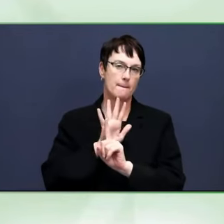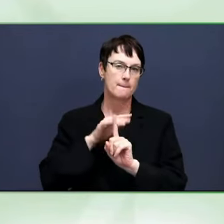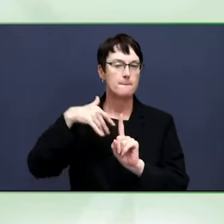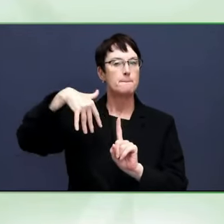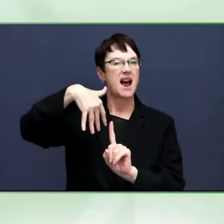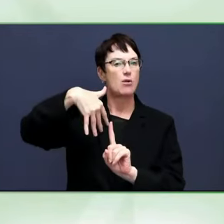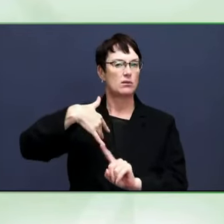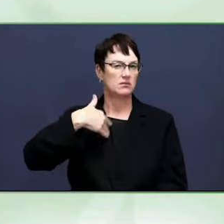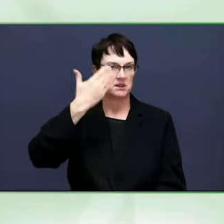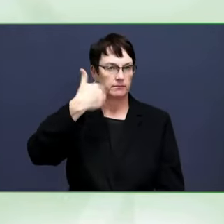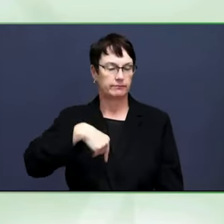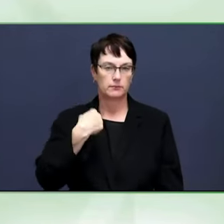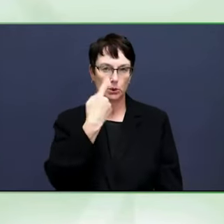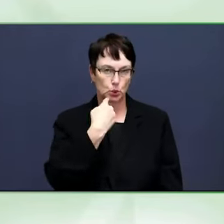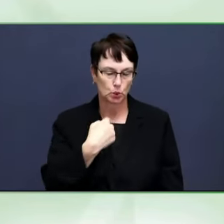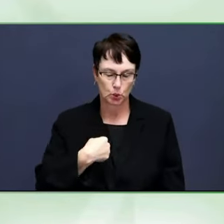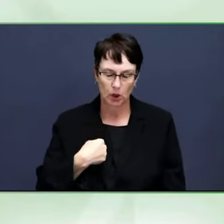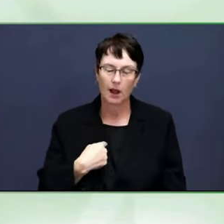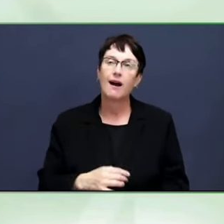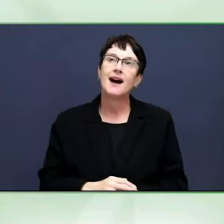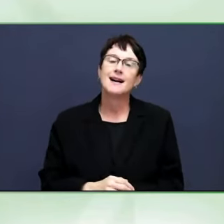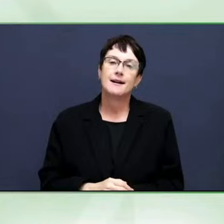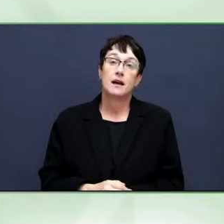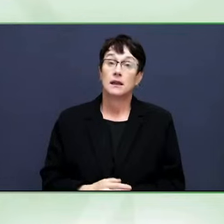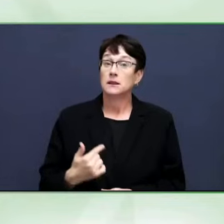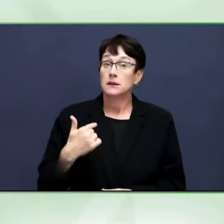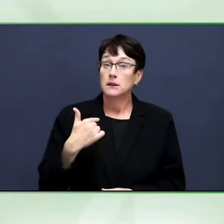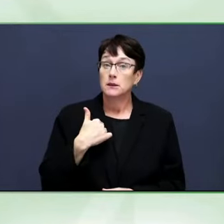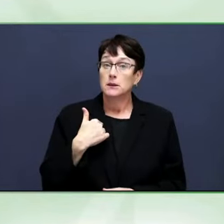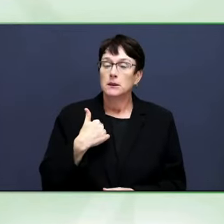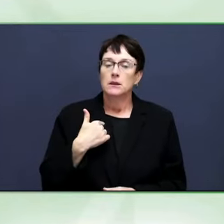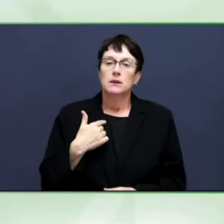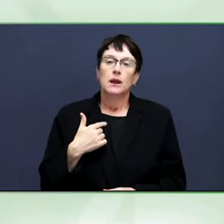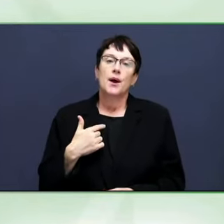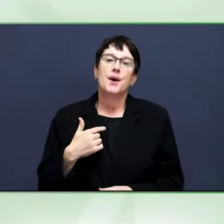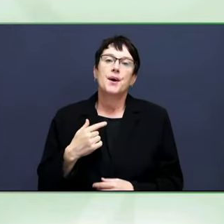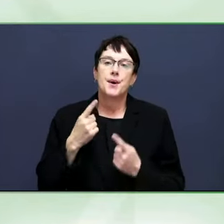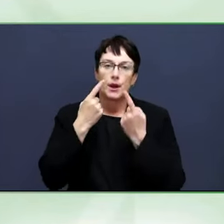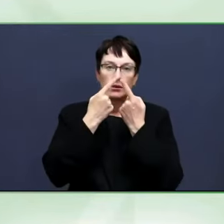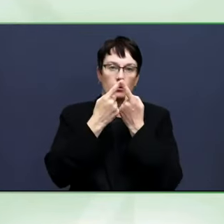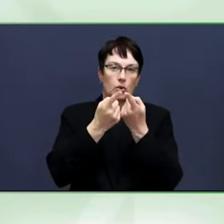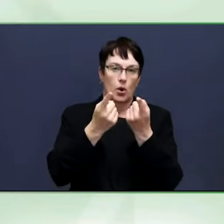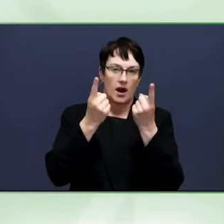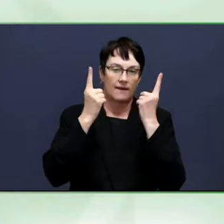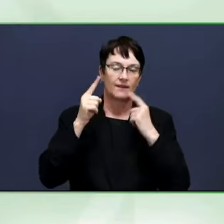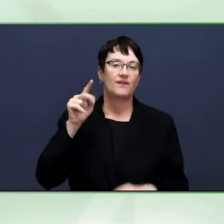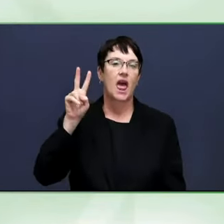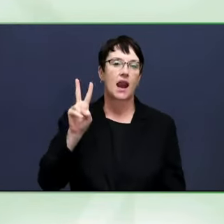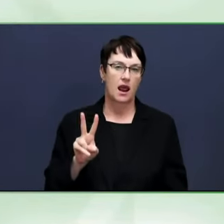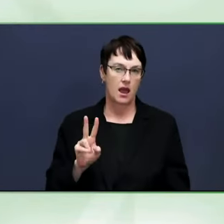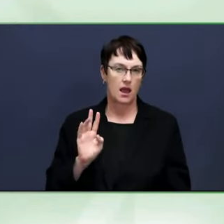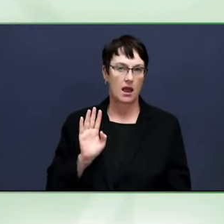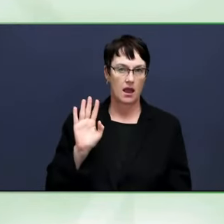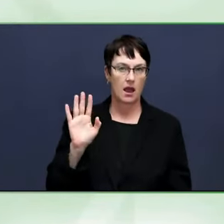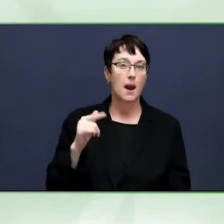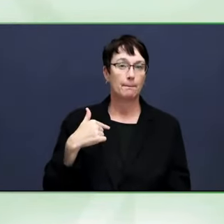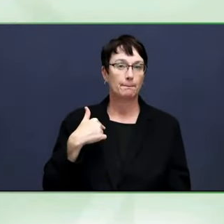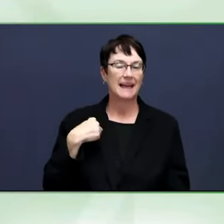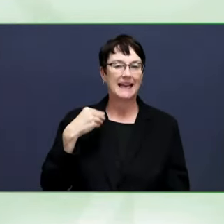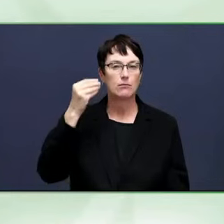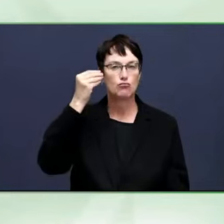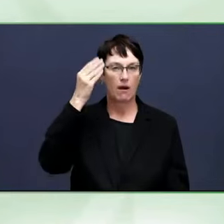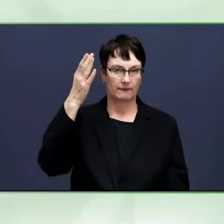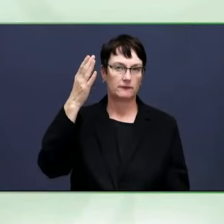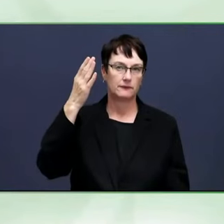professor of psychology at the University of Vienna I was the dean of the Faculty of